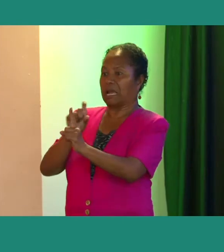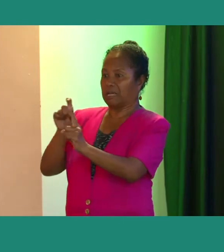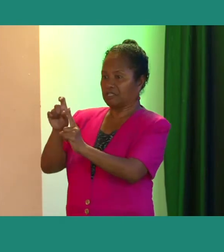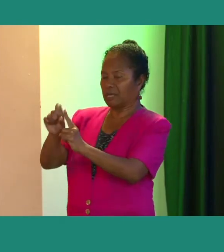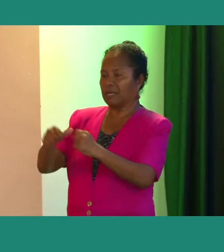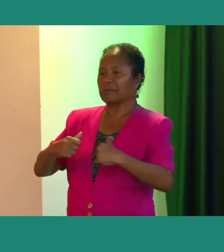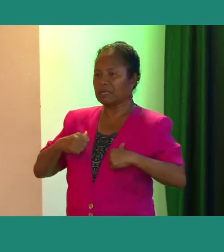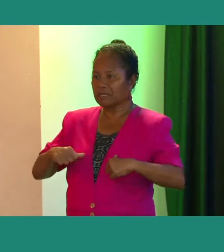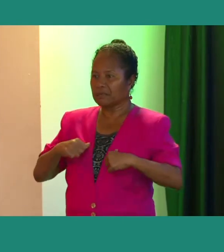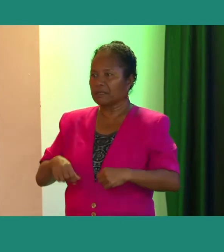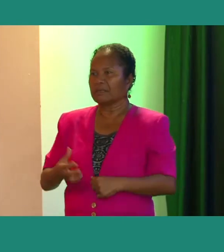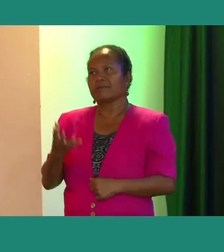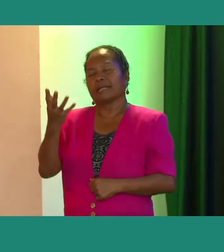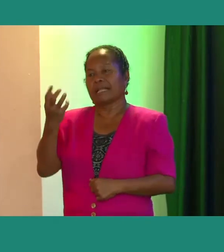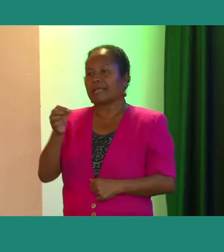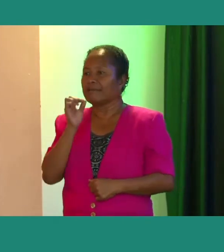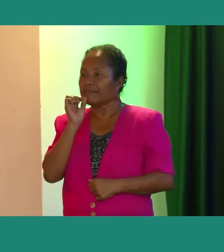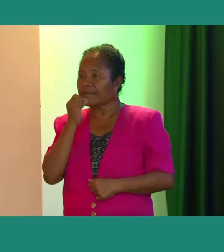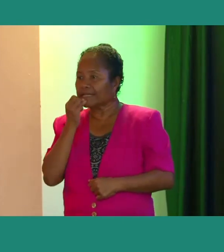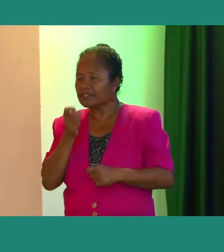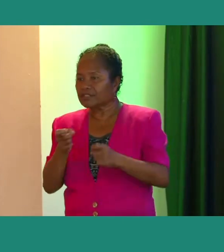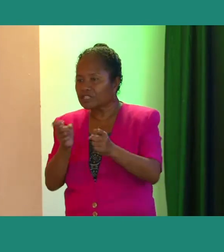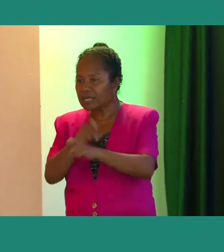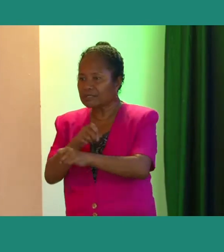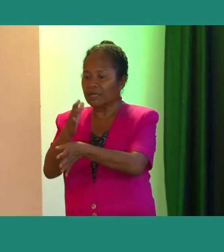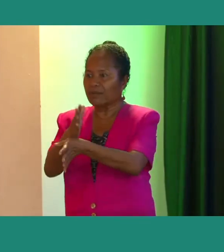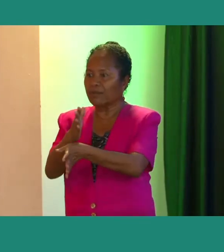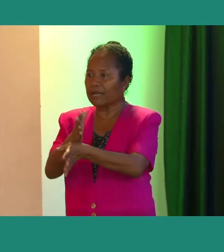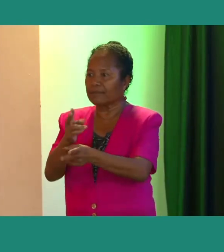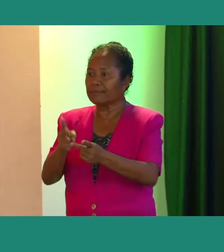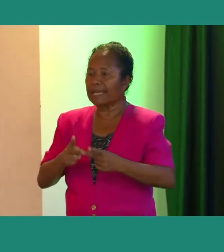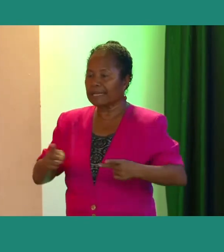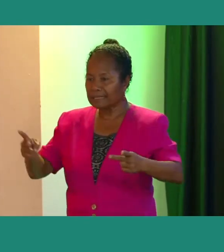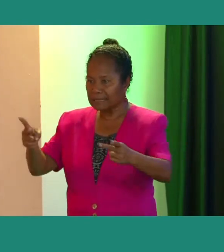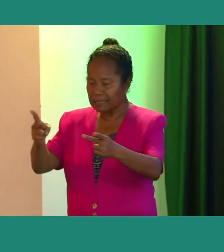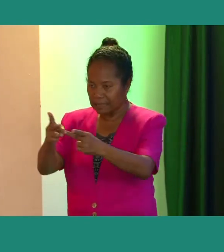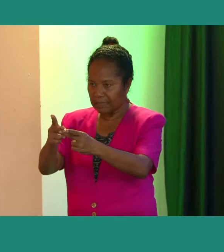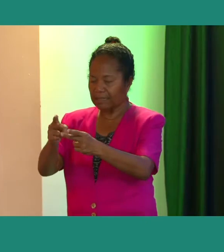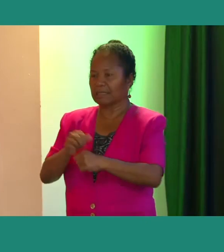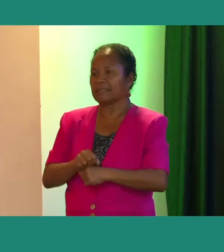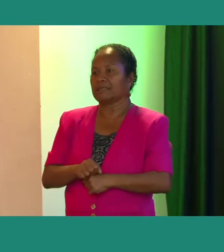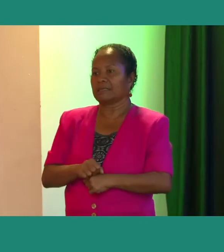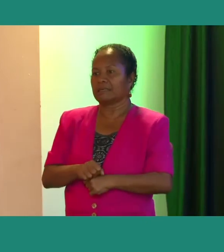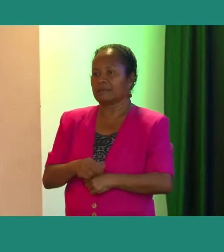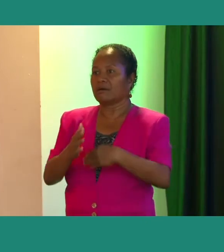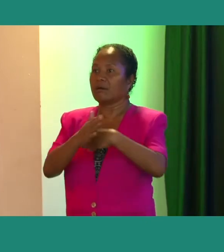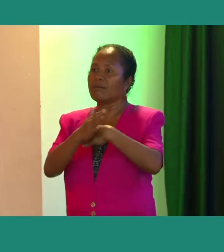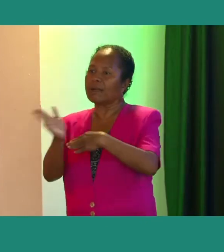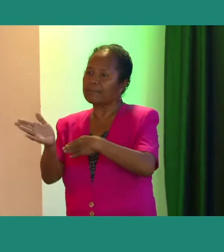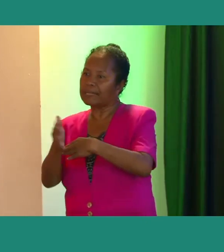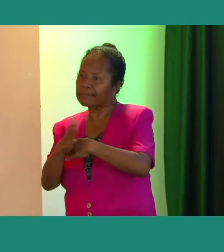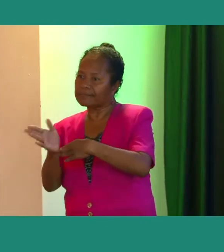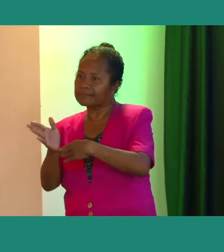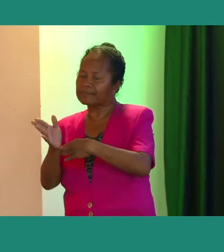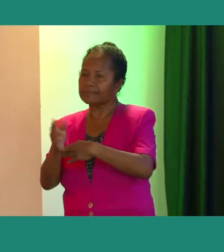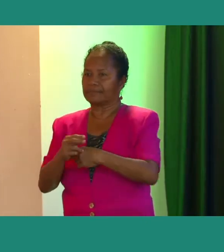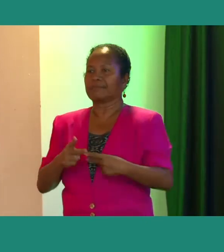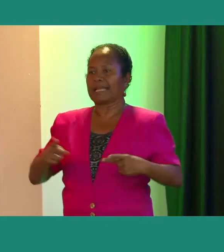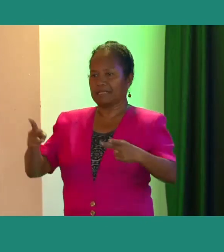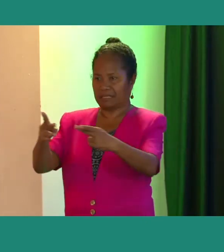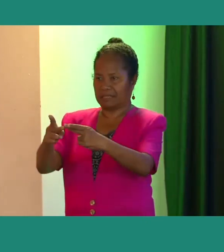little change around gender diversity in the workplace or in the public sector also.